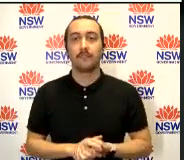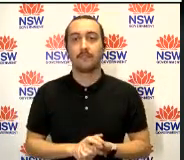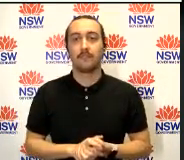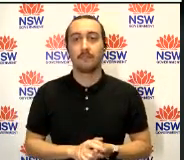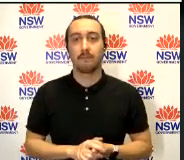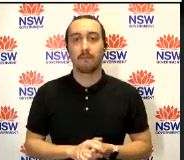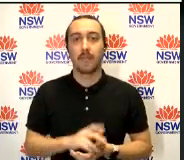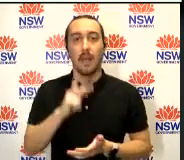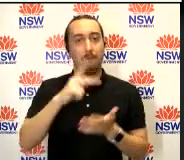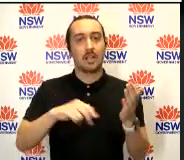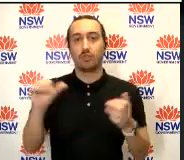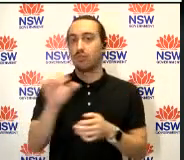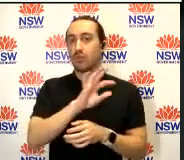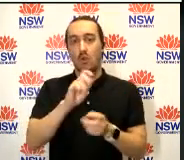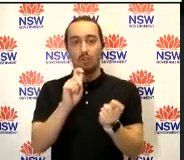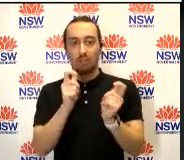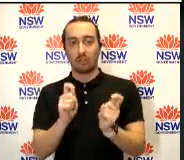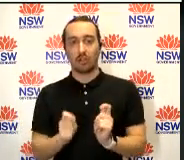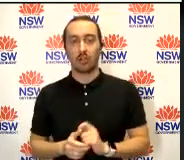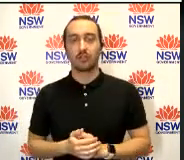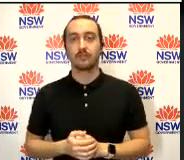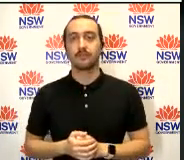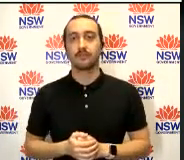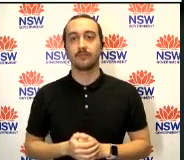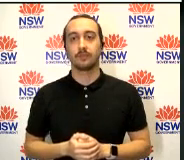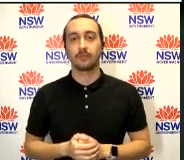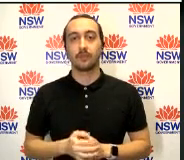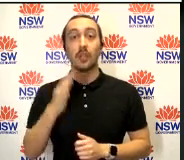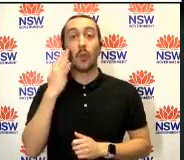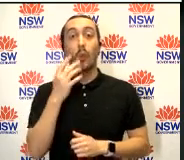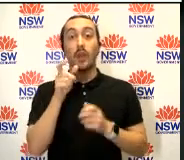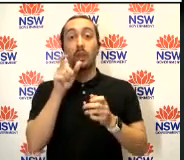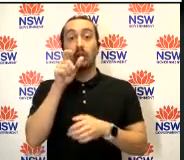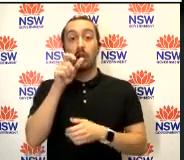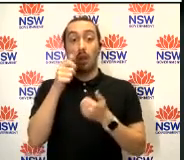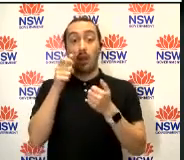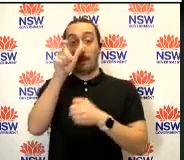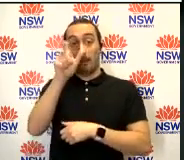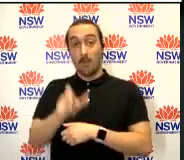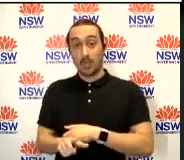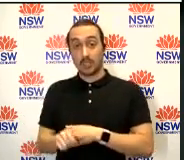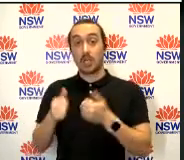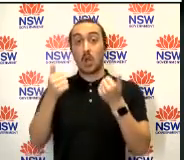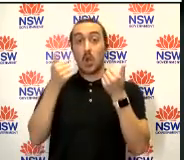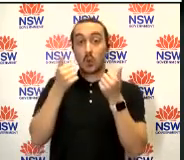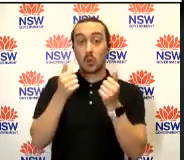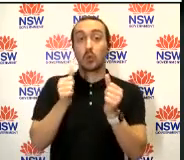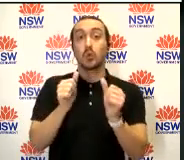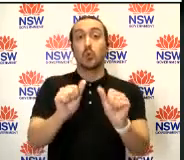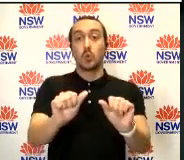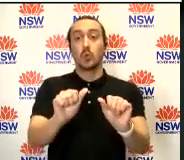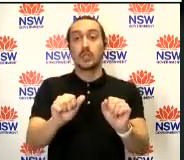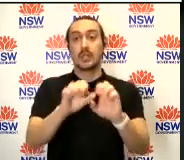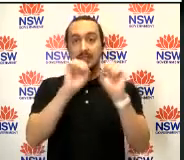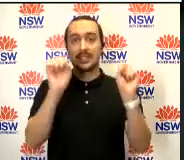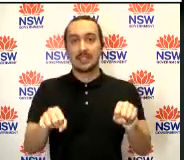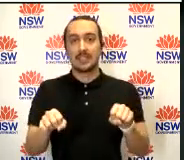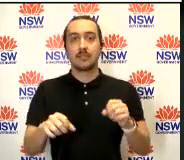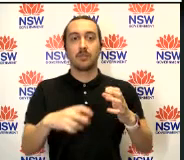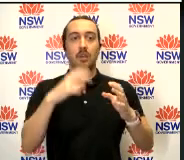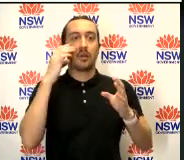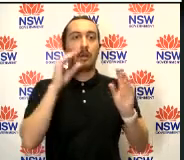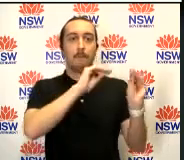you do not remove it from the static line until the user either reaches the endpoint or moves back to the entry